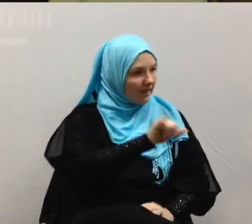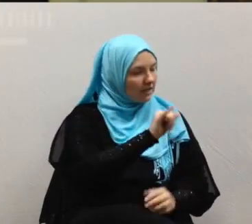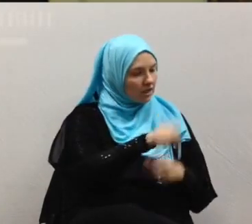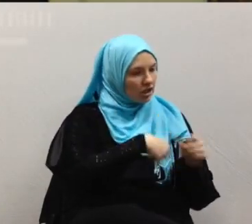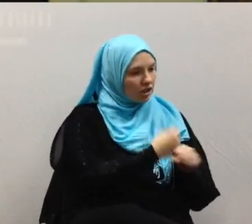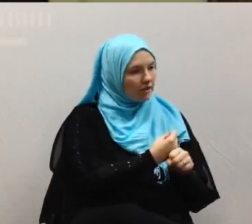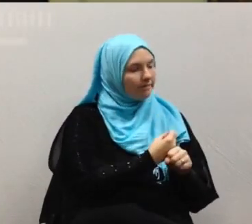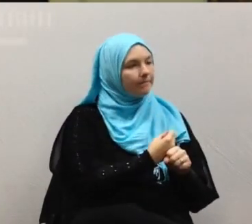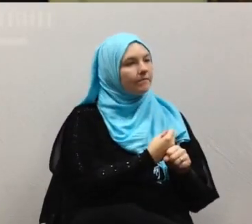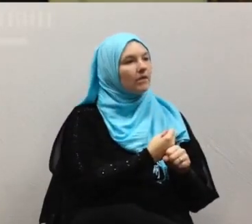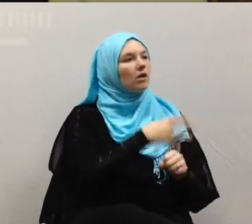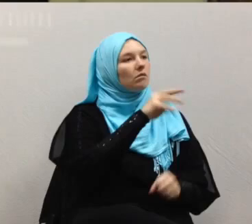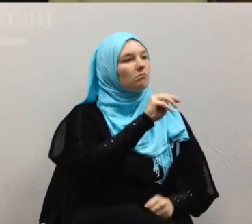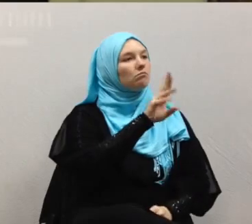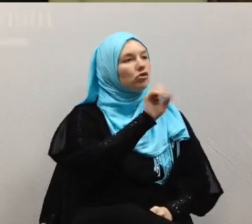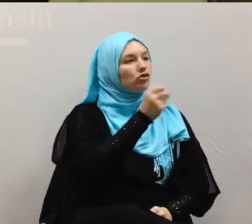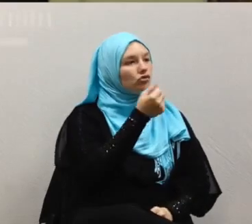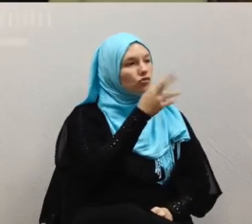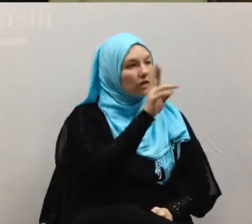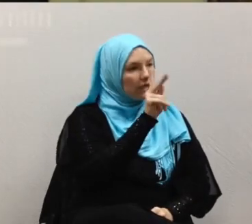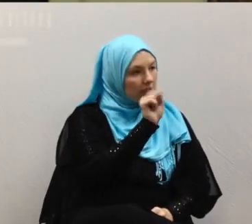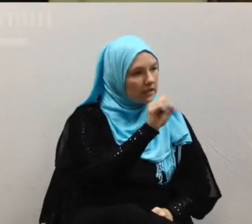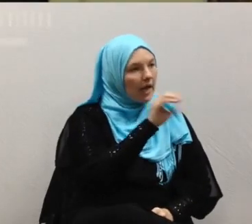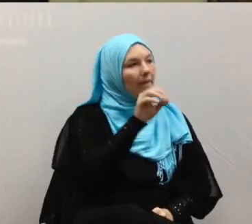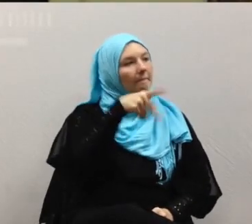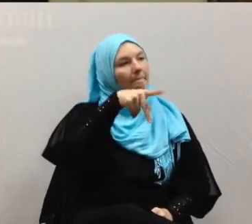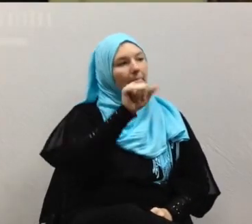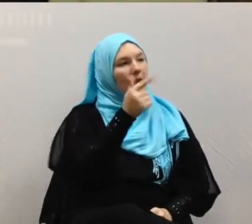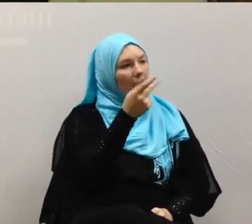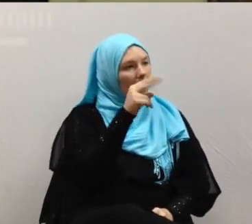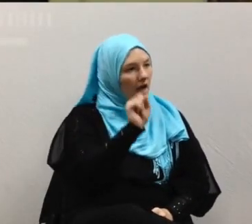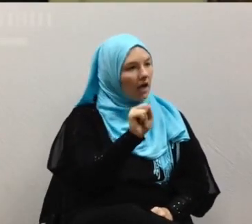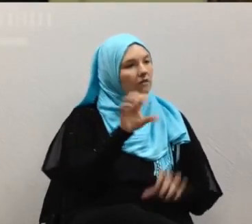pagans, they thought they would never come back again.